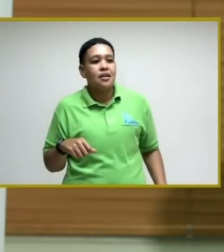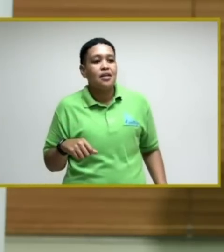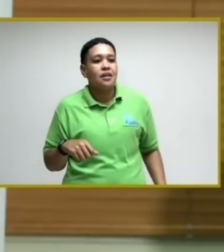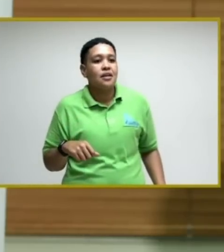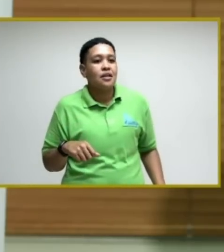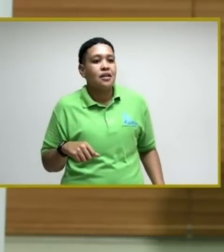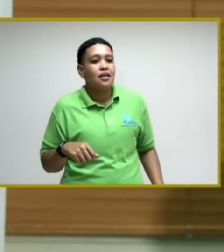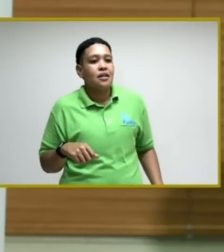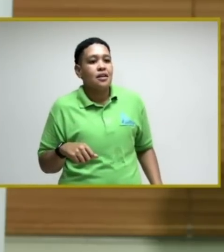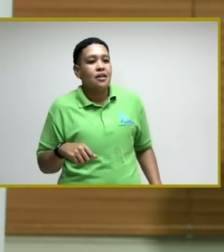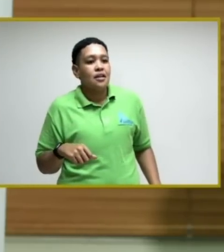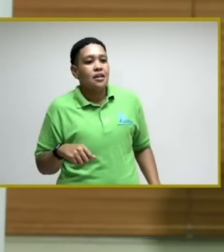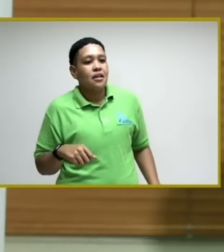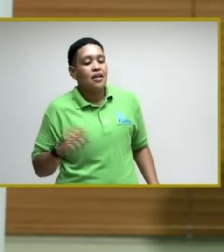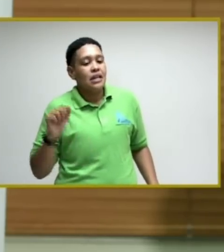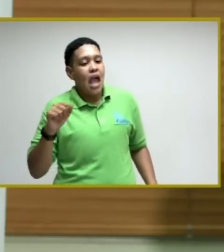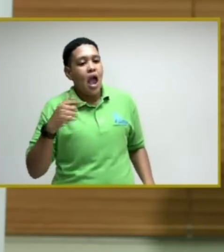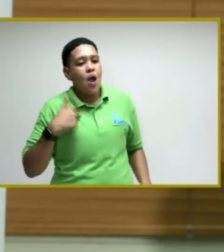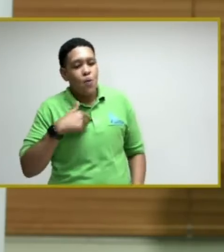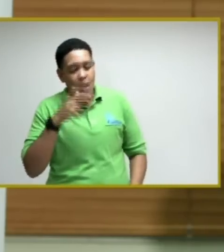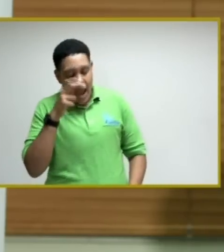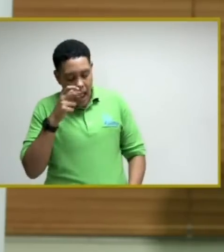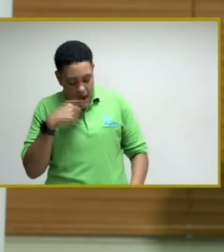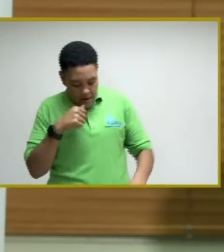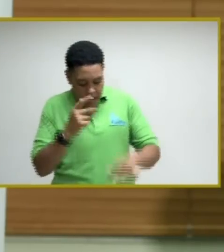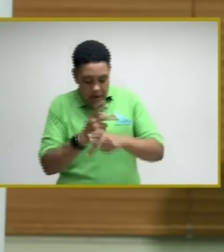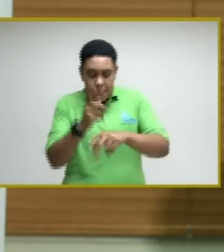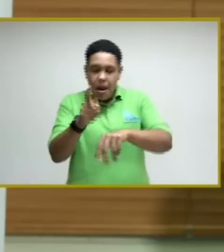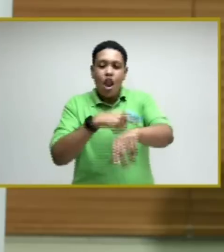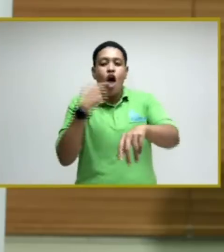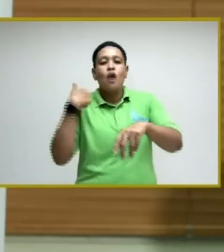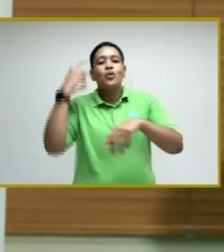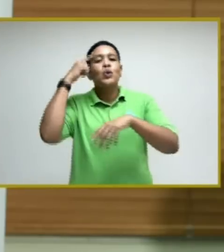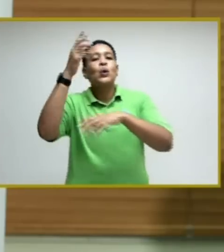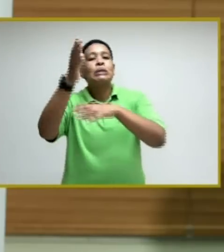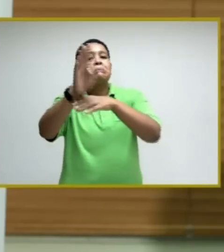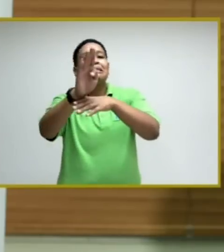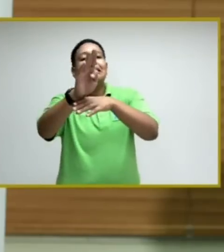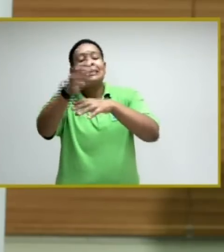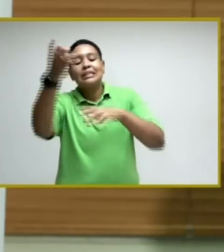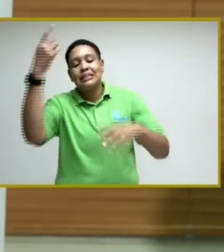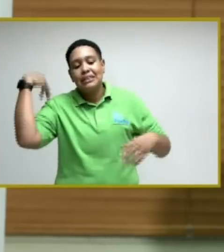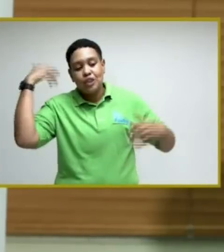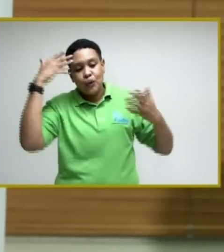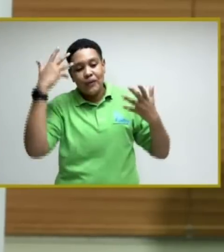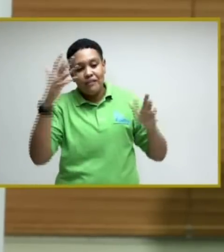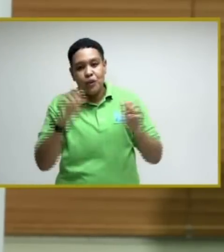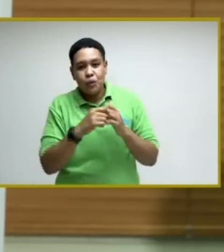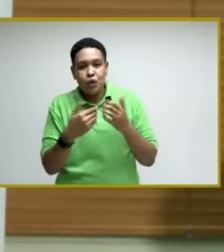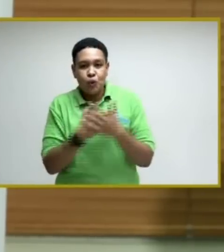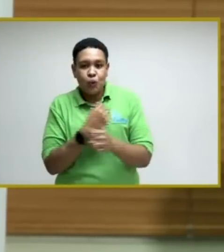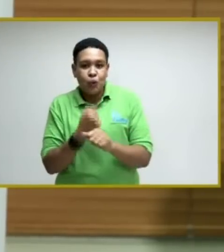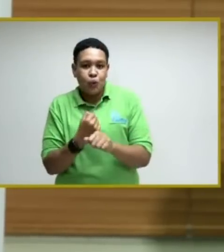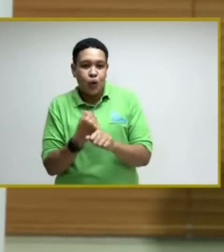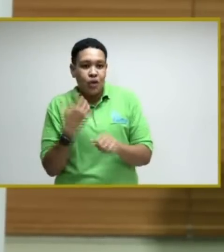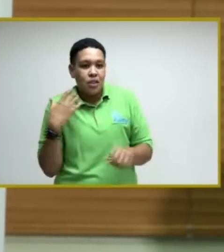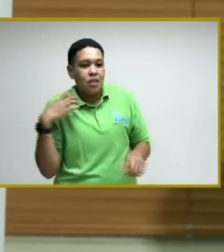yes, we're hearing you. Not going to keep you long. We know you're very busy, and with the new task